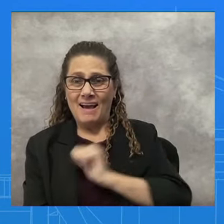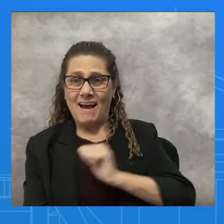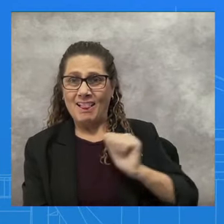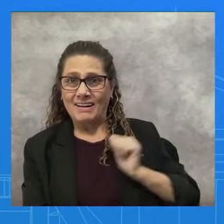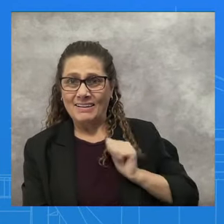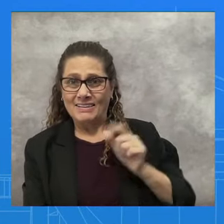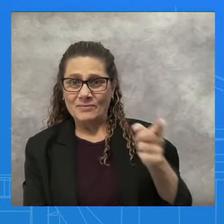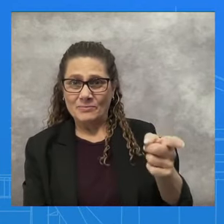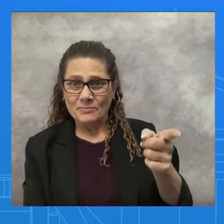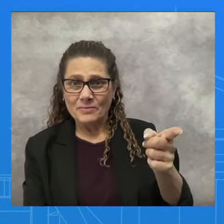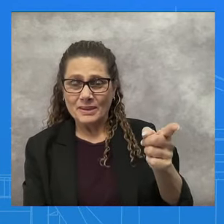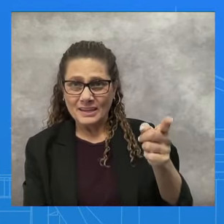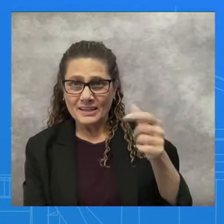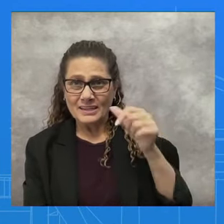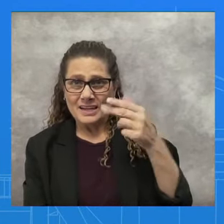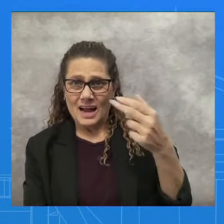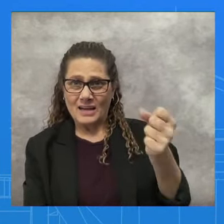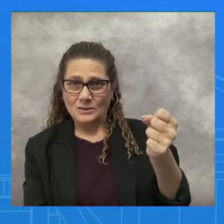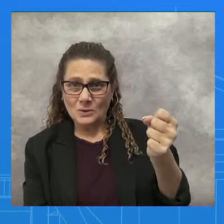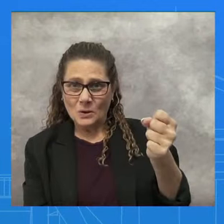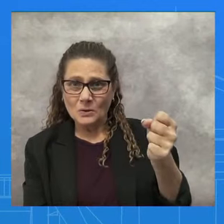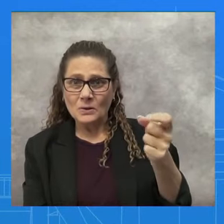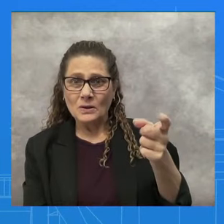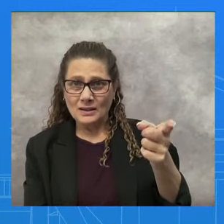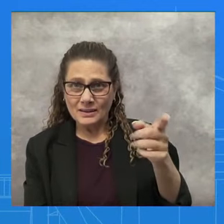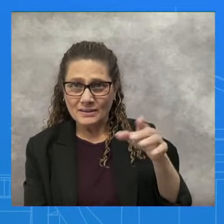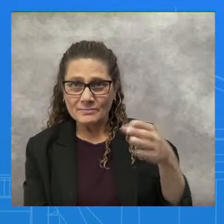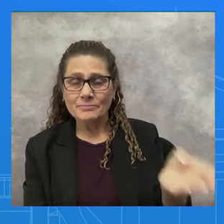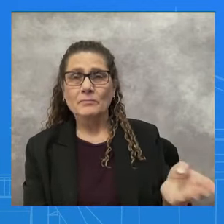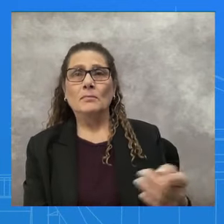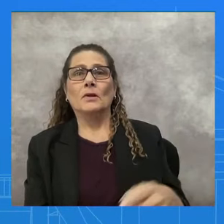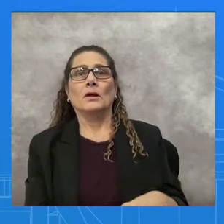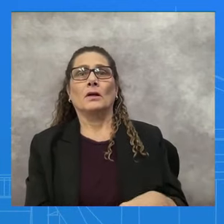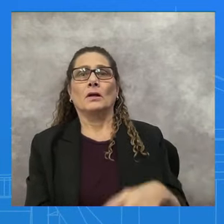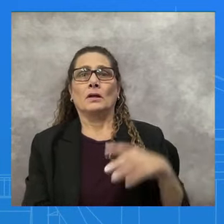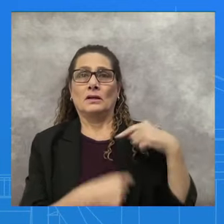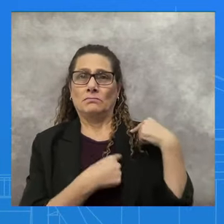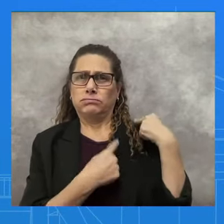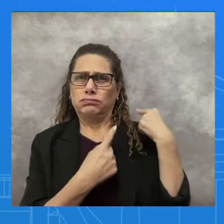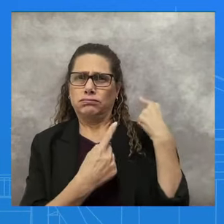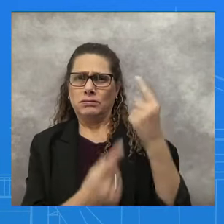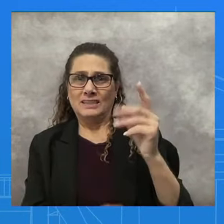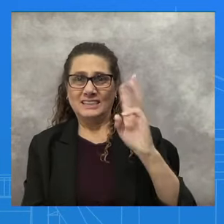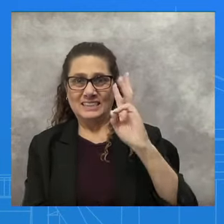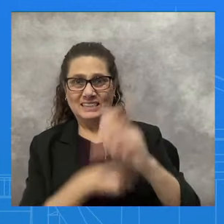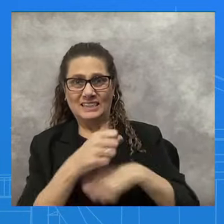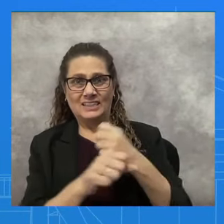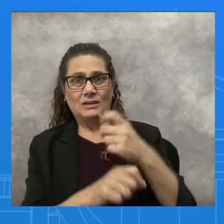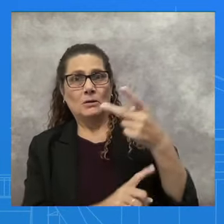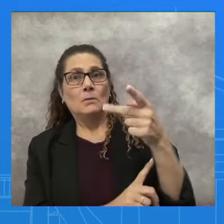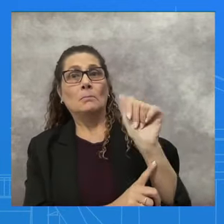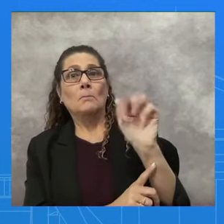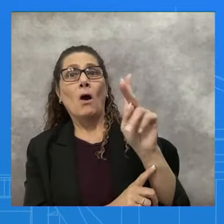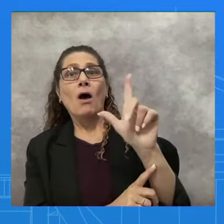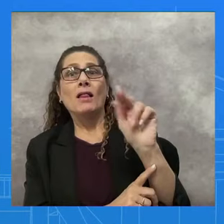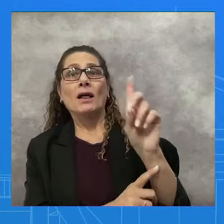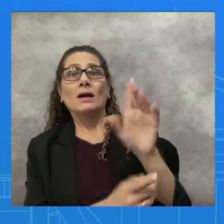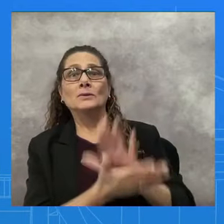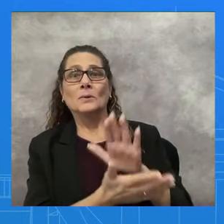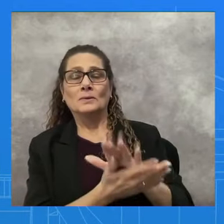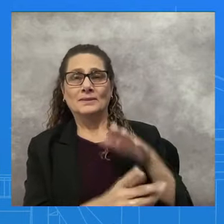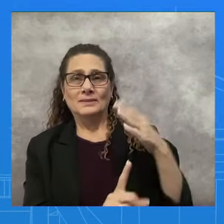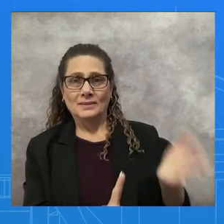marked 6 years since Parkland, and Tuesday marked 1 year since the shooting at Michigan State